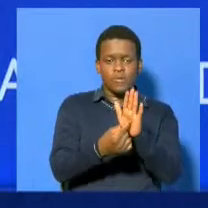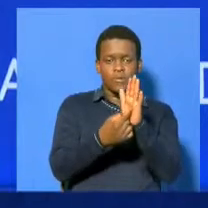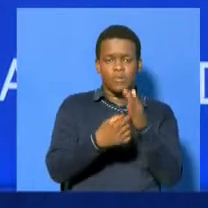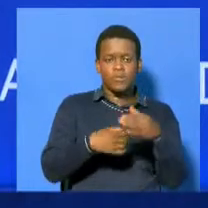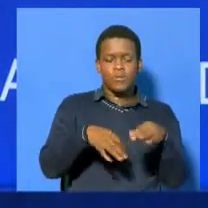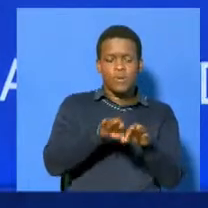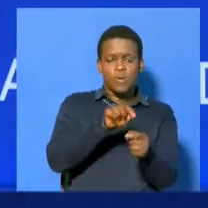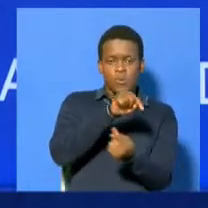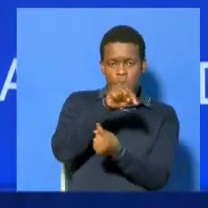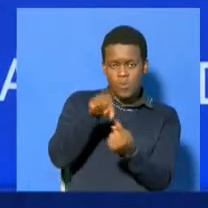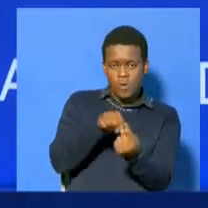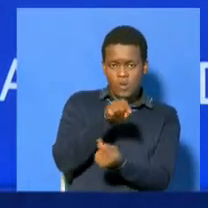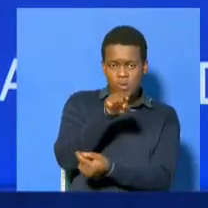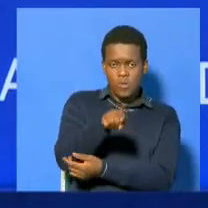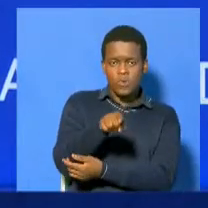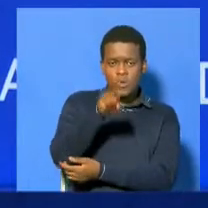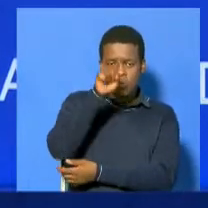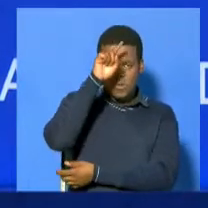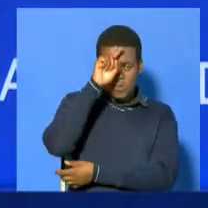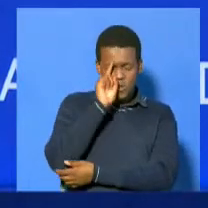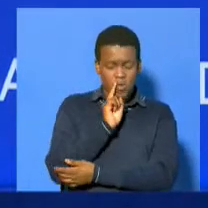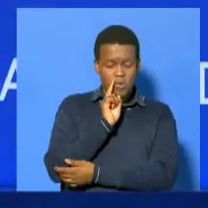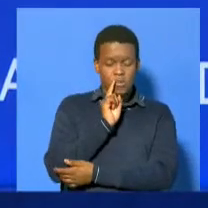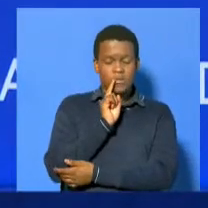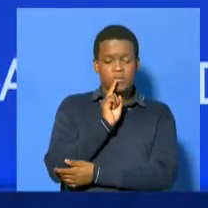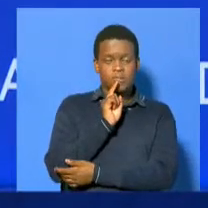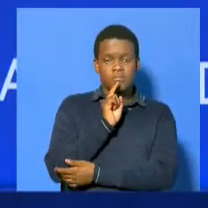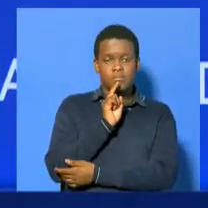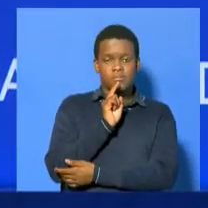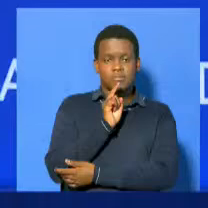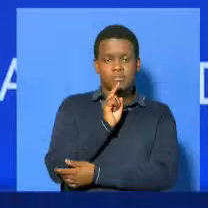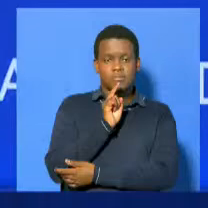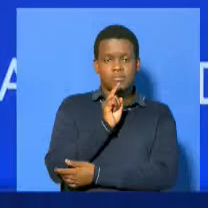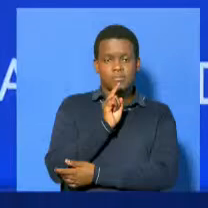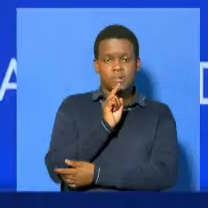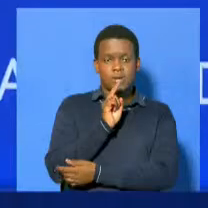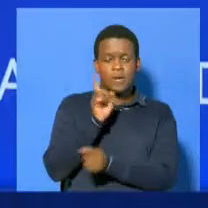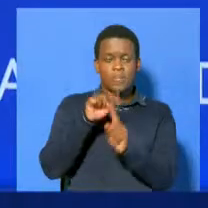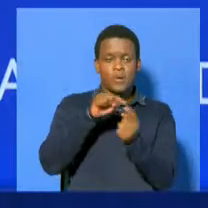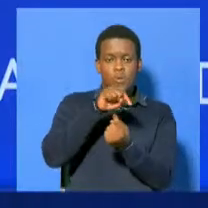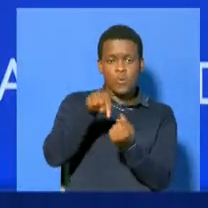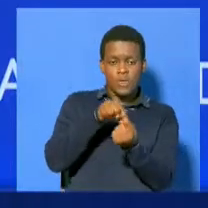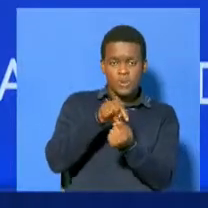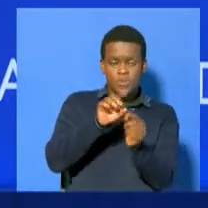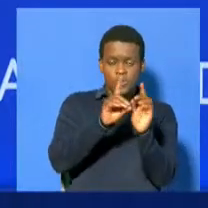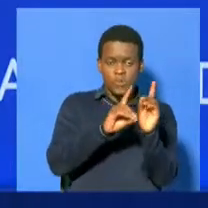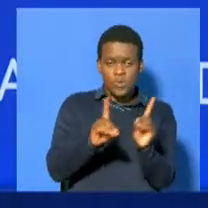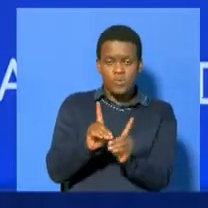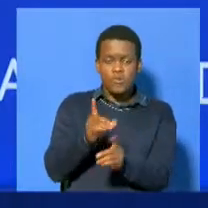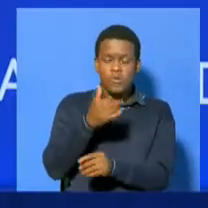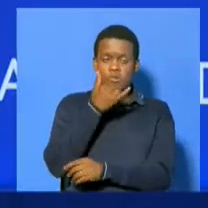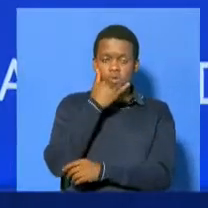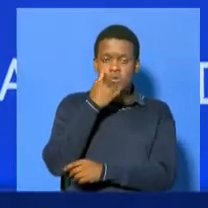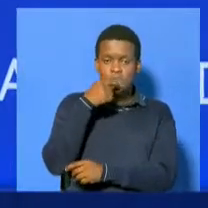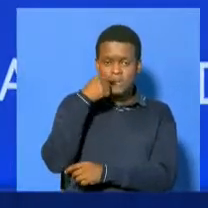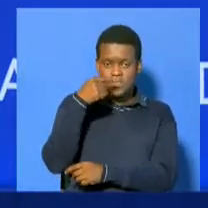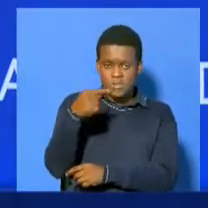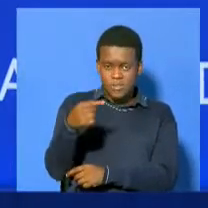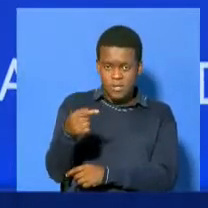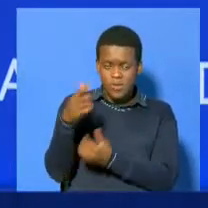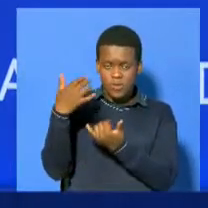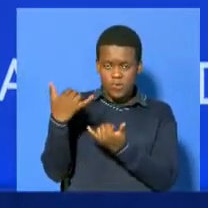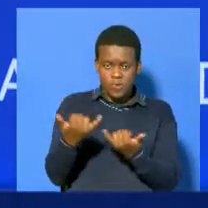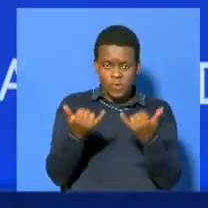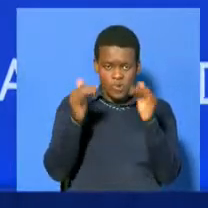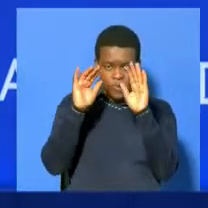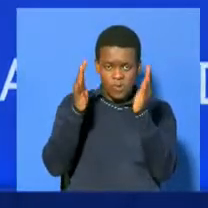So when you are old, it will take a toll on you. So at times we do a mistake by saying, you